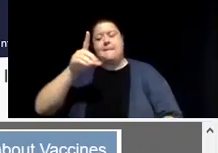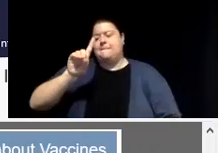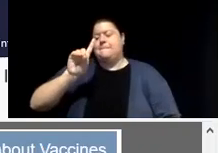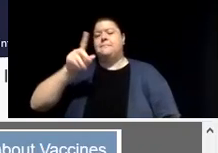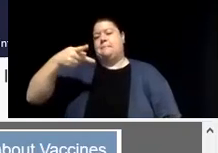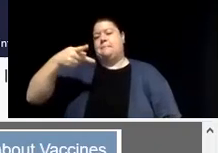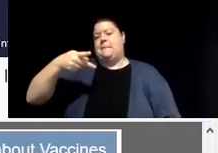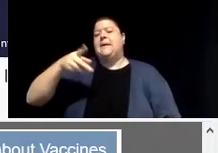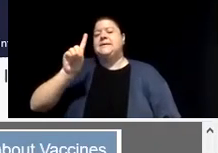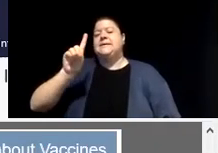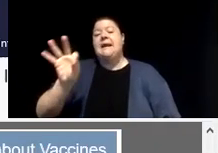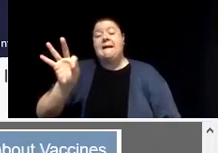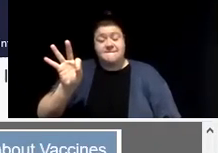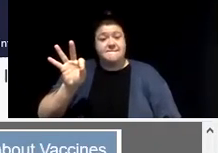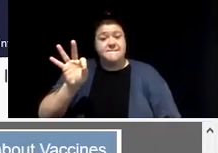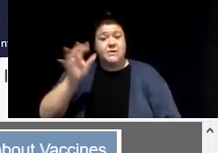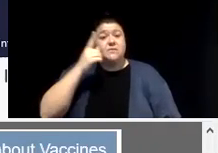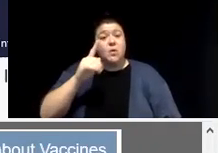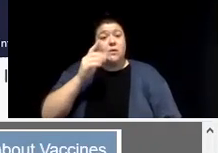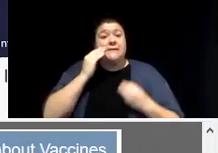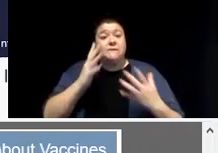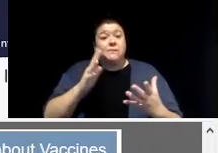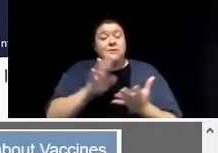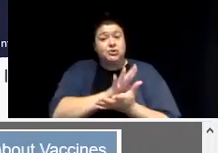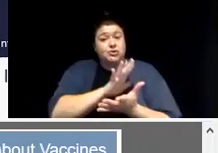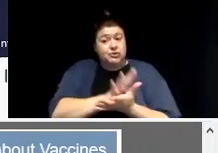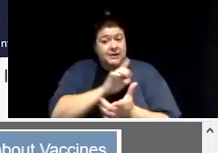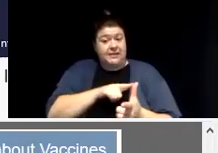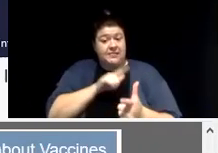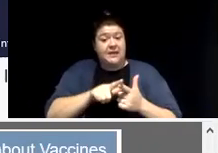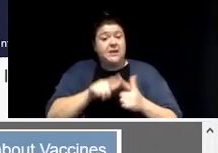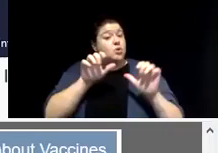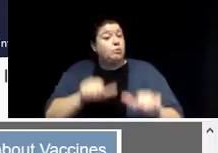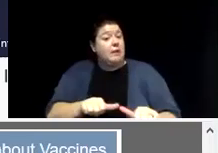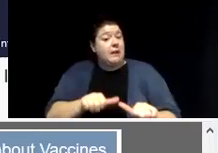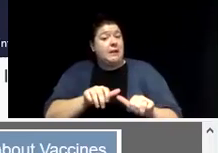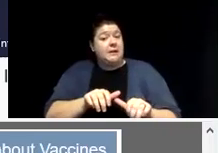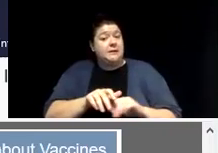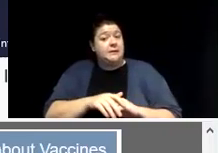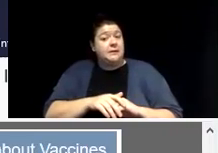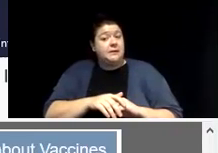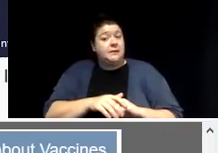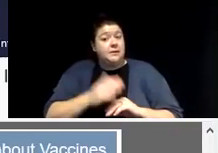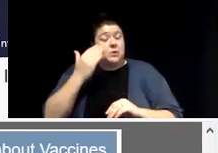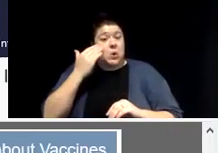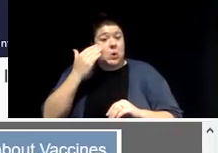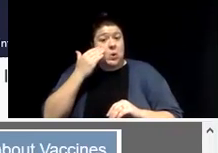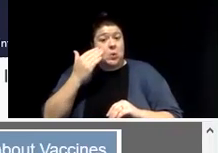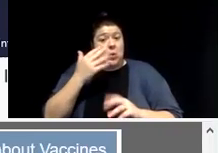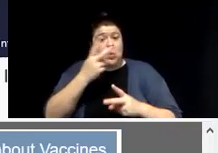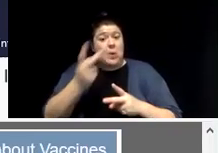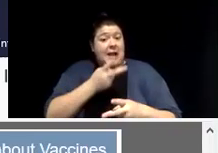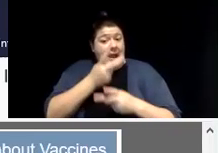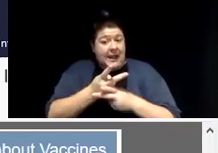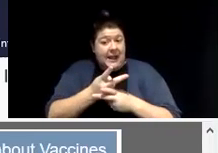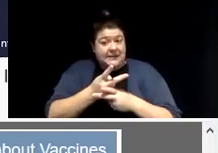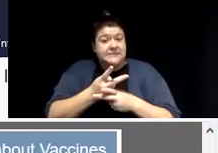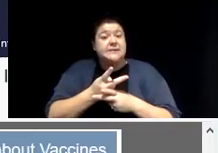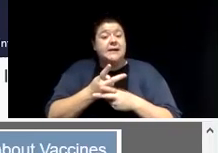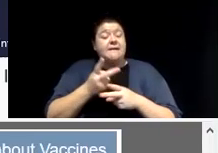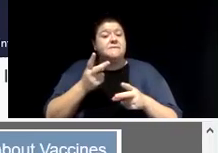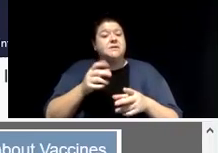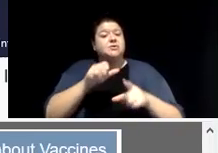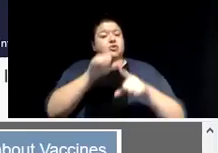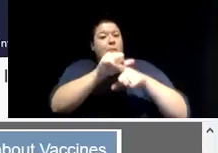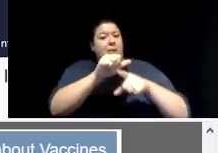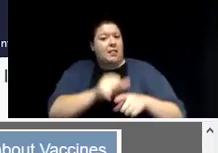particular information sheet. And then you can know what terminology will be used regarding